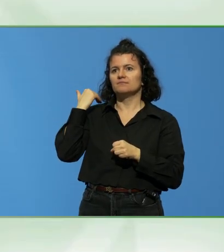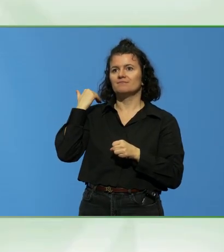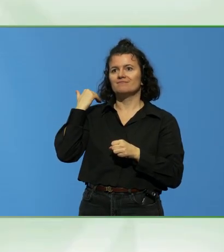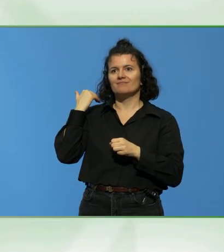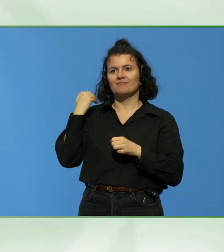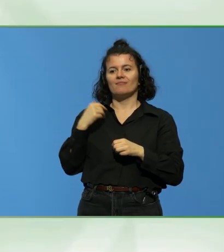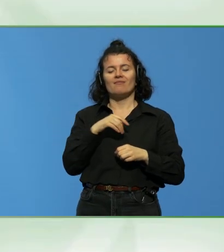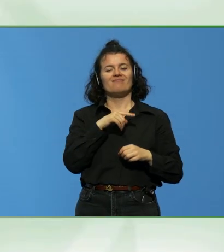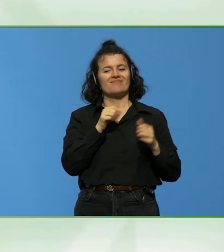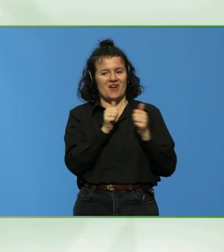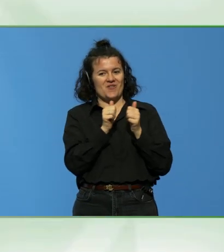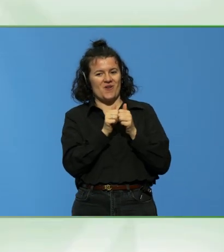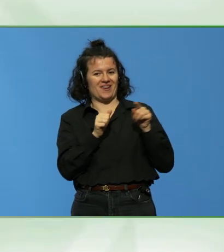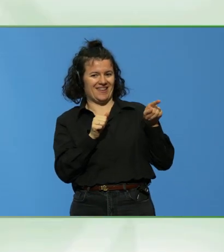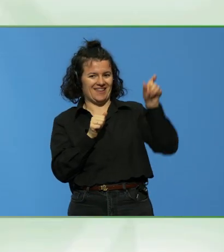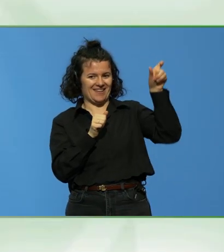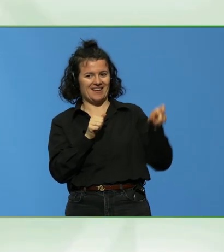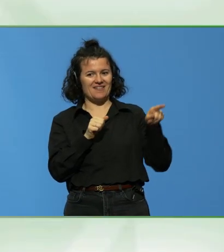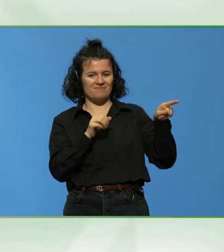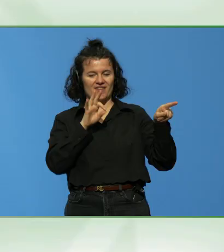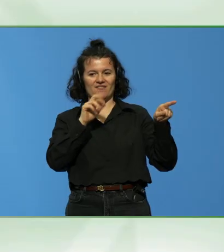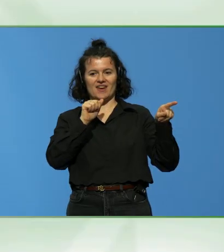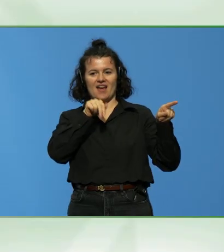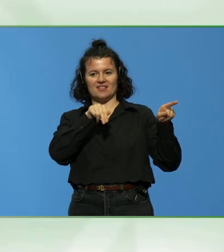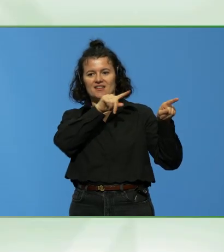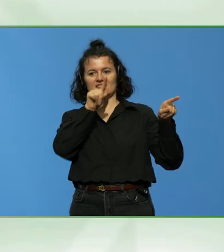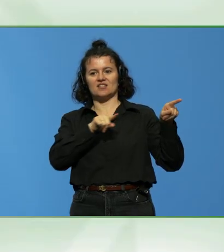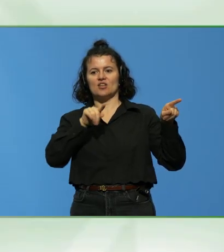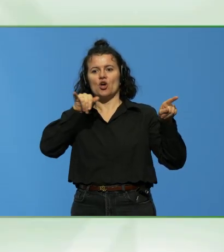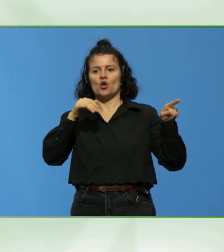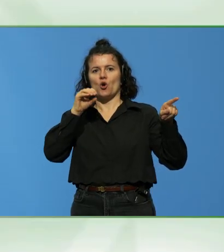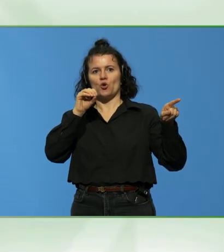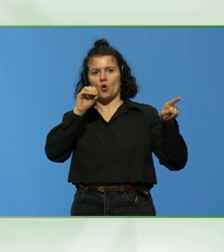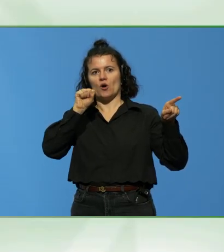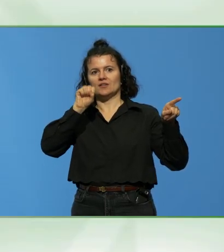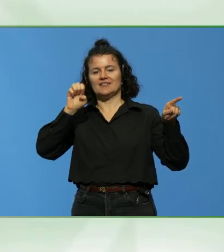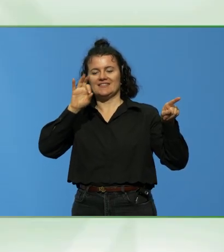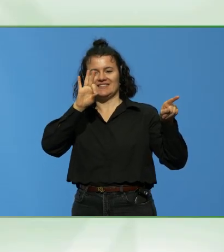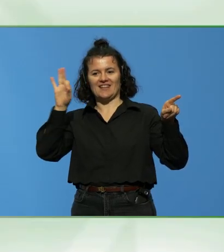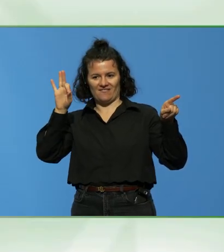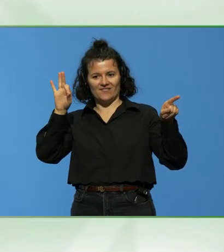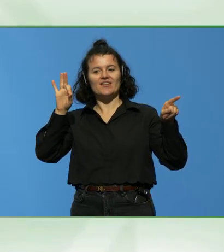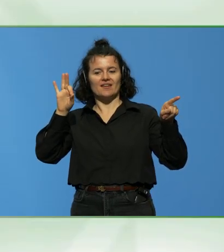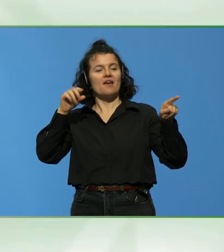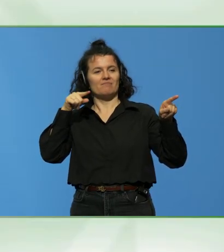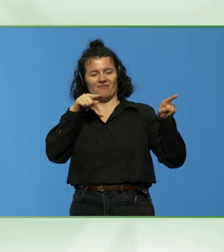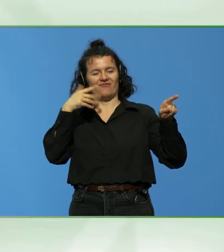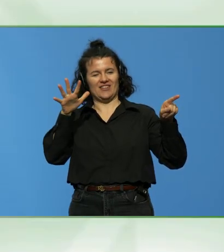colleague Franz Josef Voreinig. He's the representative for accessibility and inclusion in the ORF here in the first